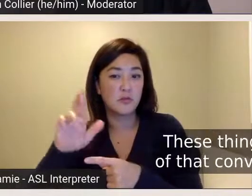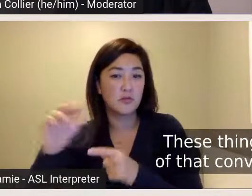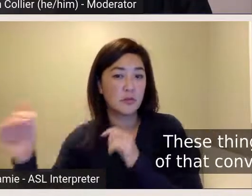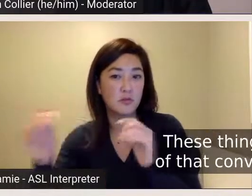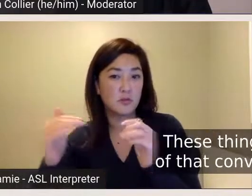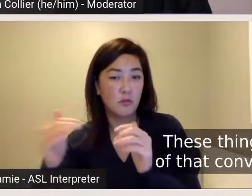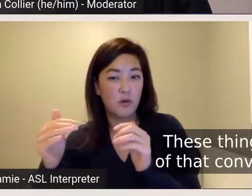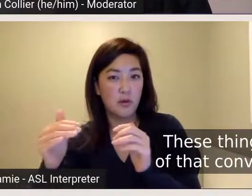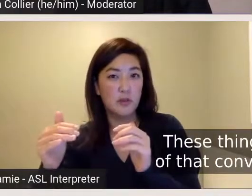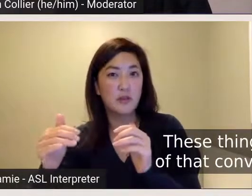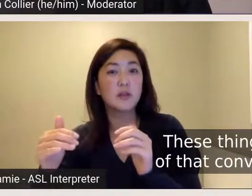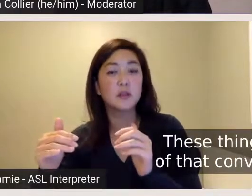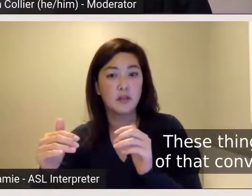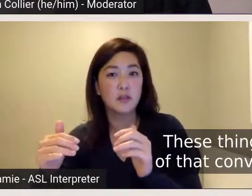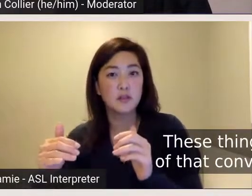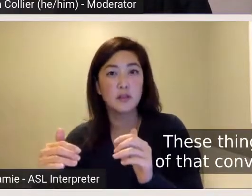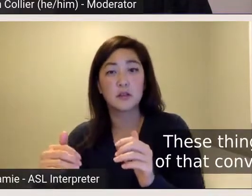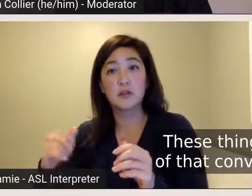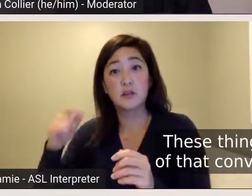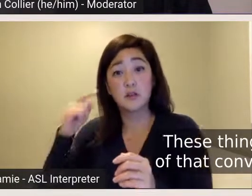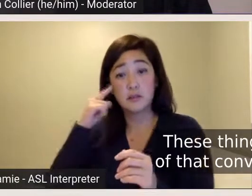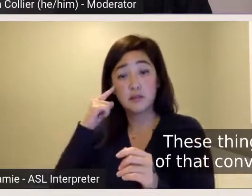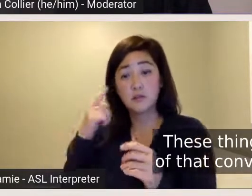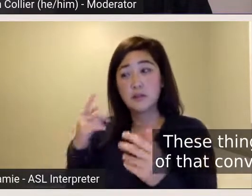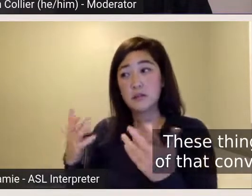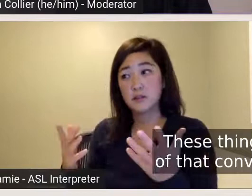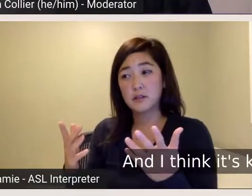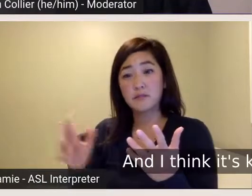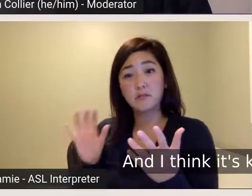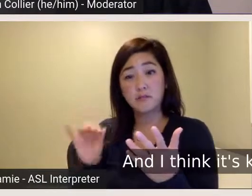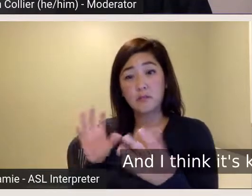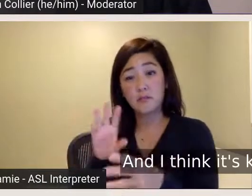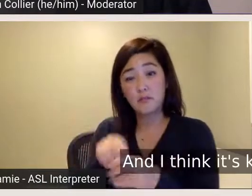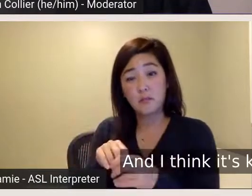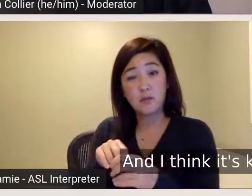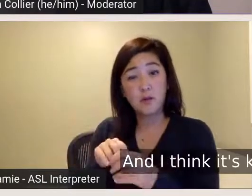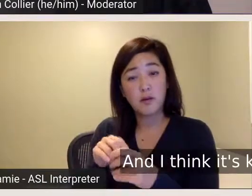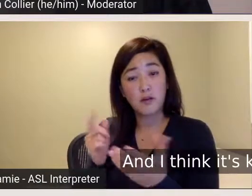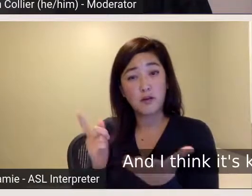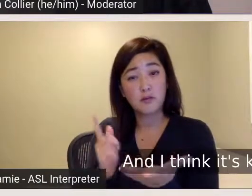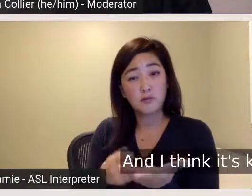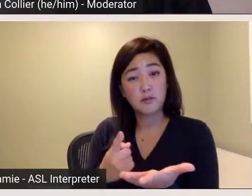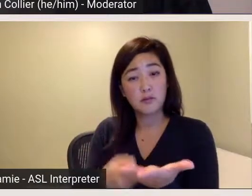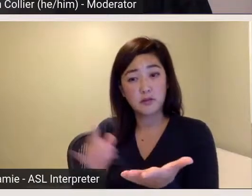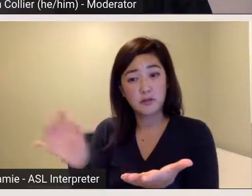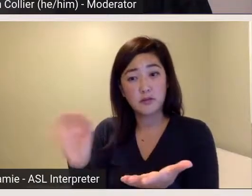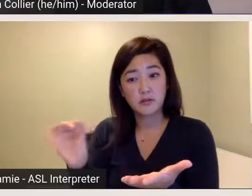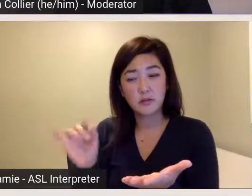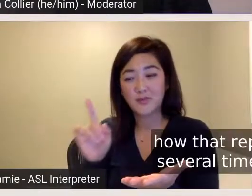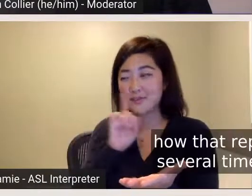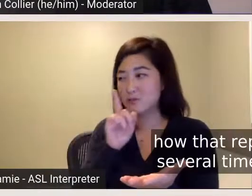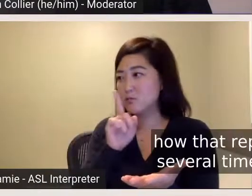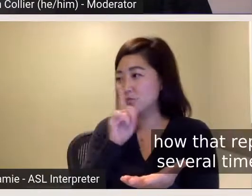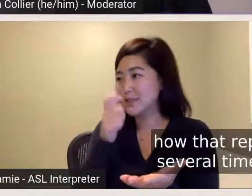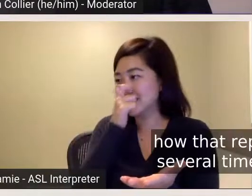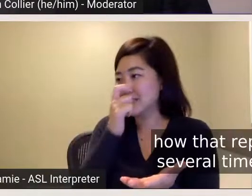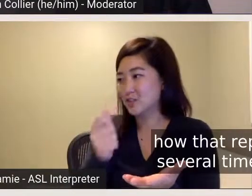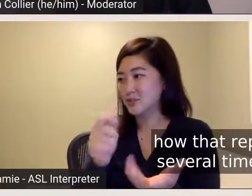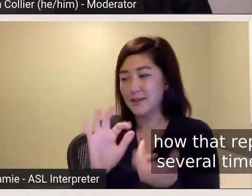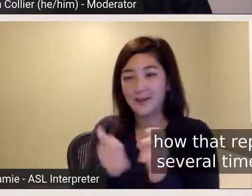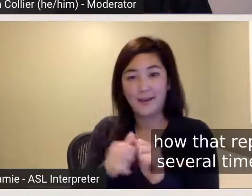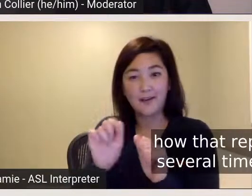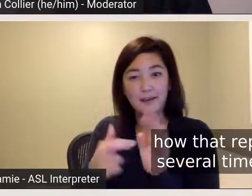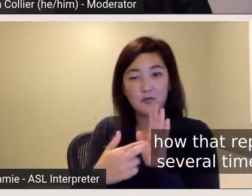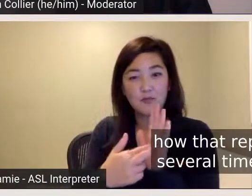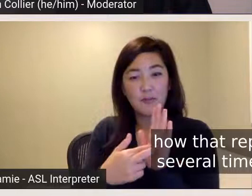And these things are part of that conversation too. And I think it's kind of interesting how that represents